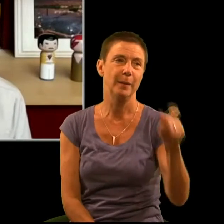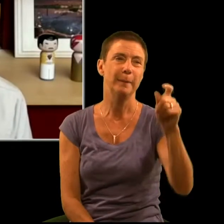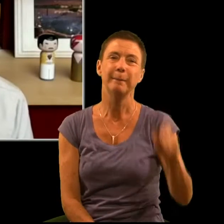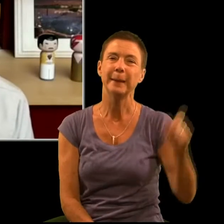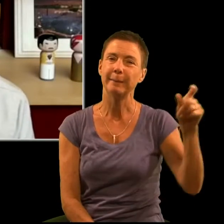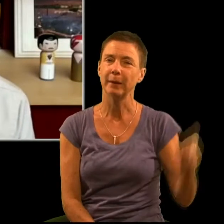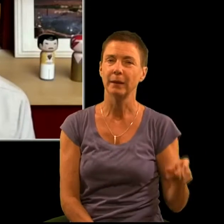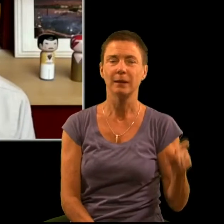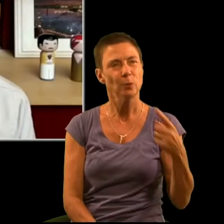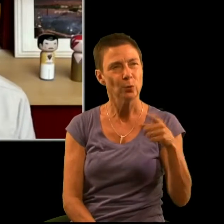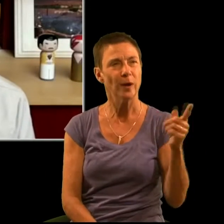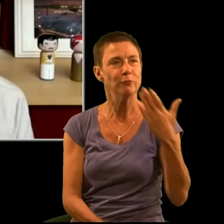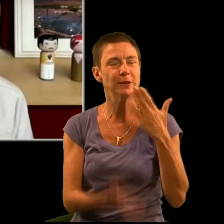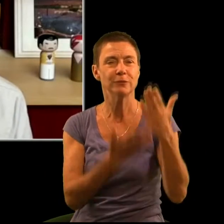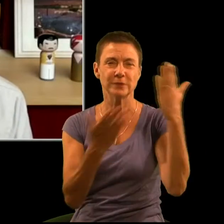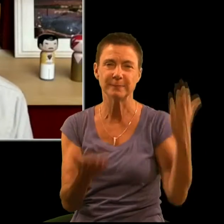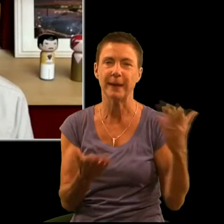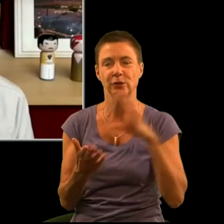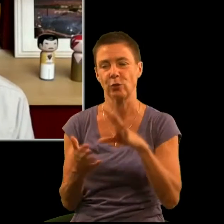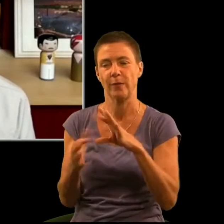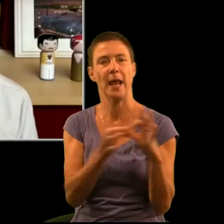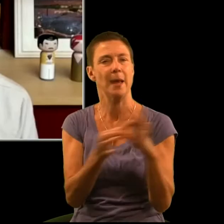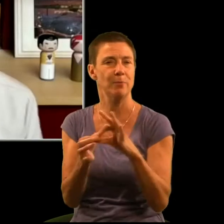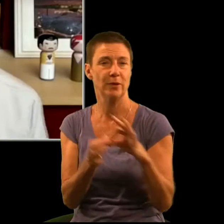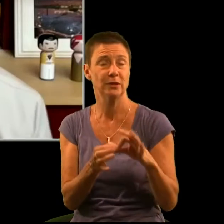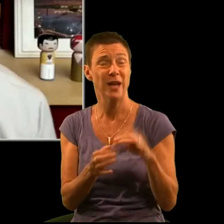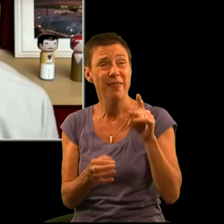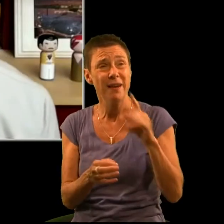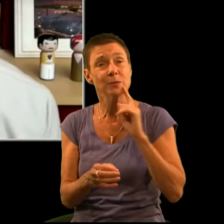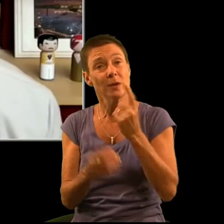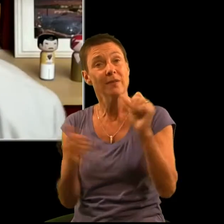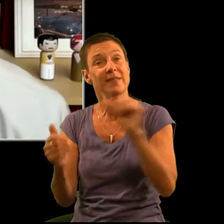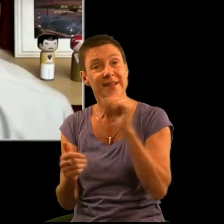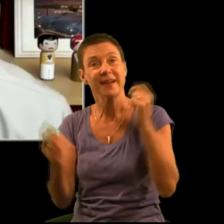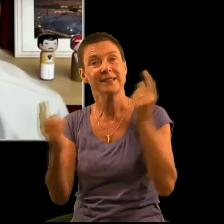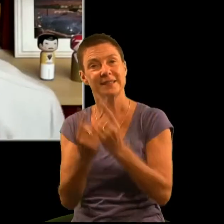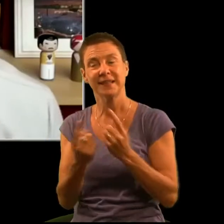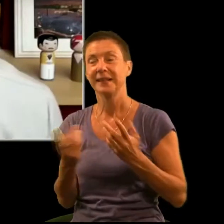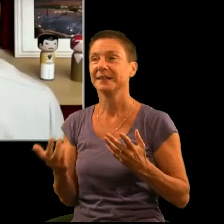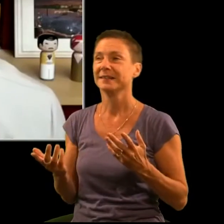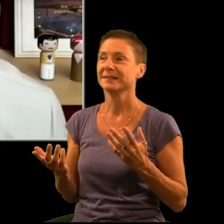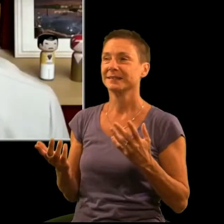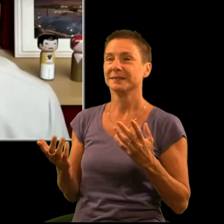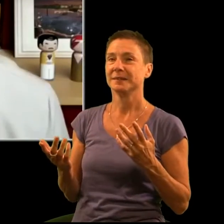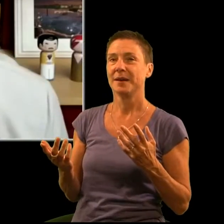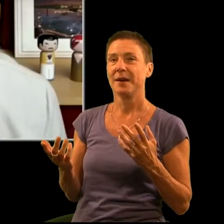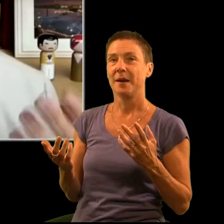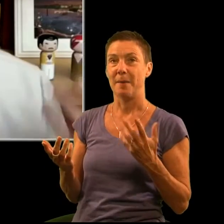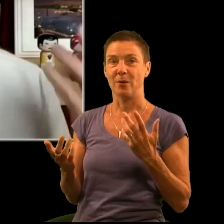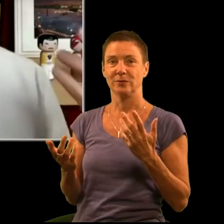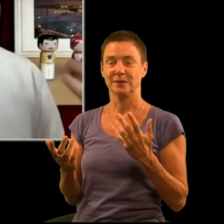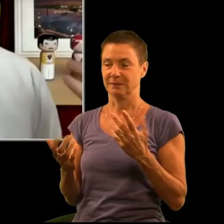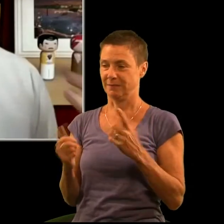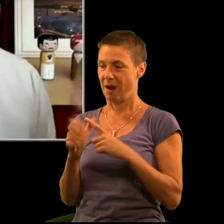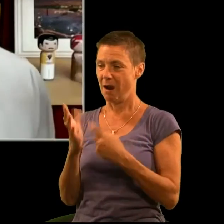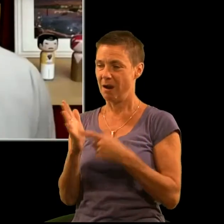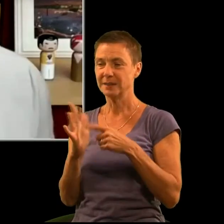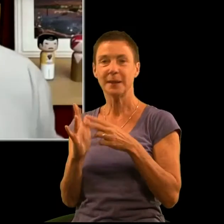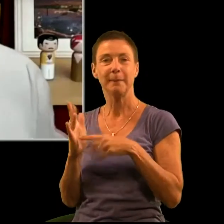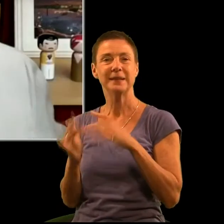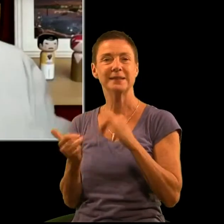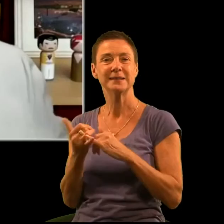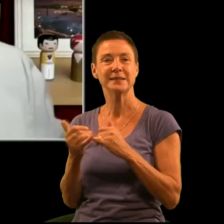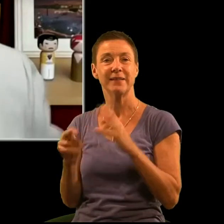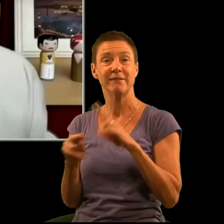people I really respect and admire. And that's one of the nice things about having Artemis Fowl in